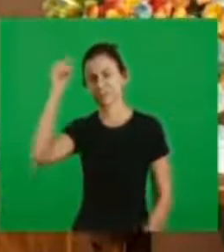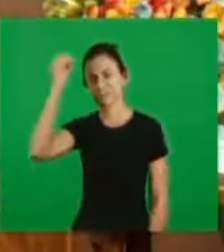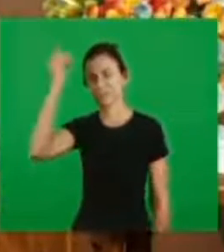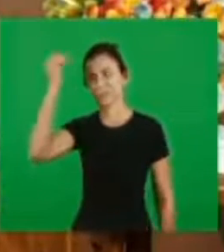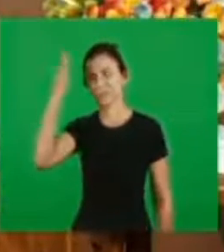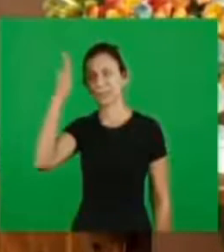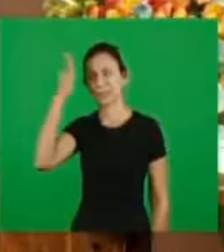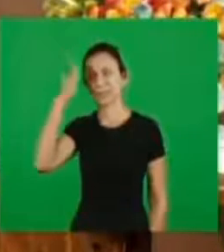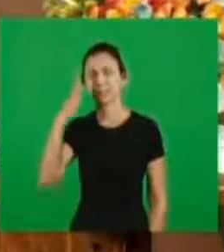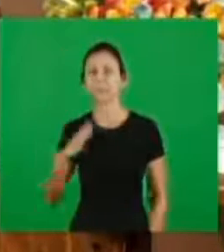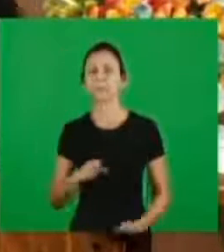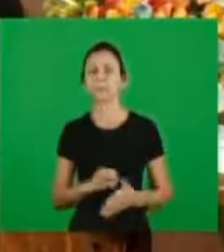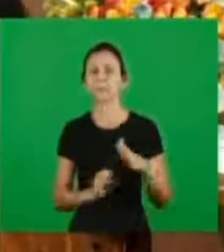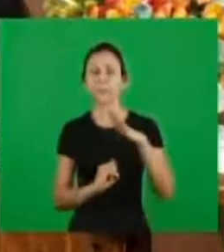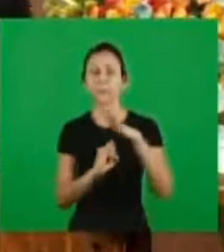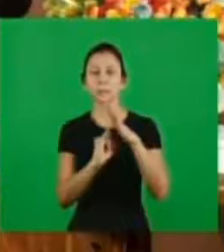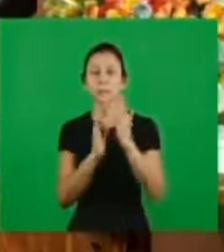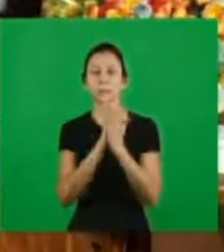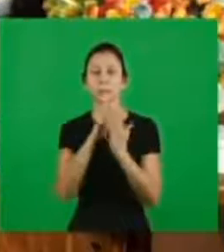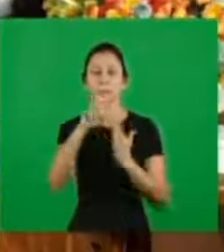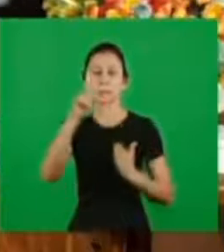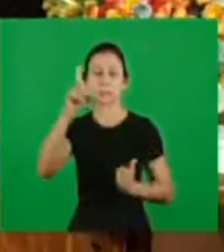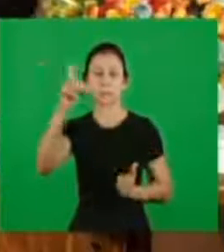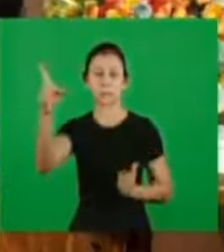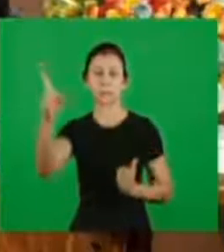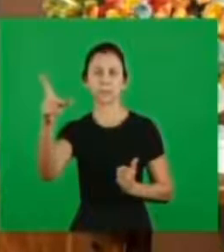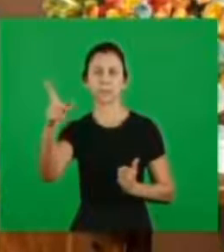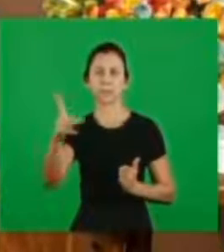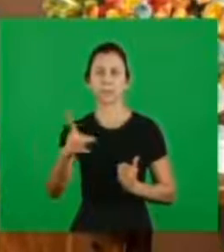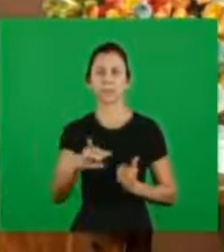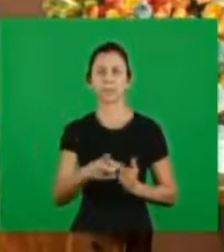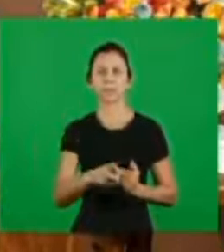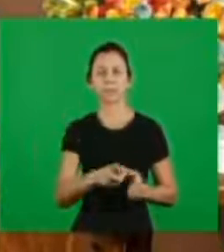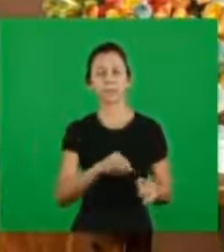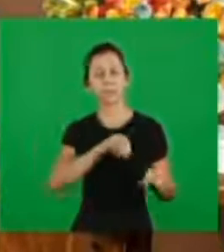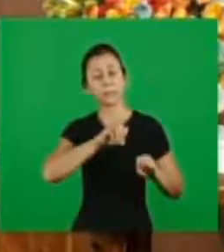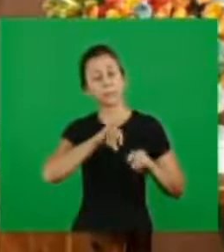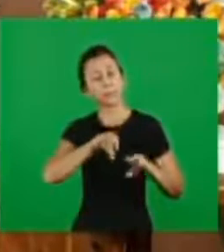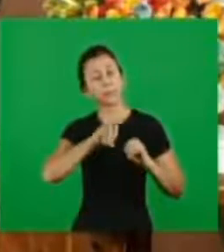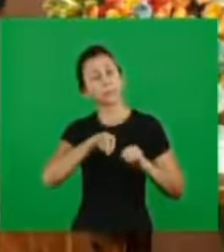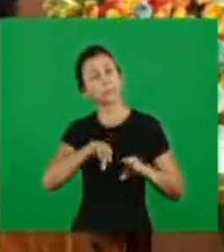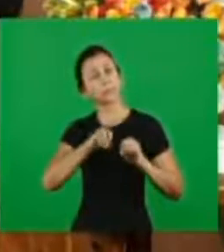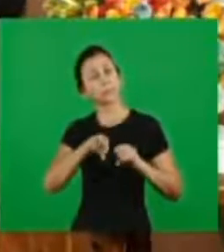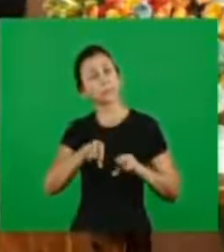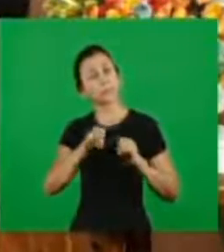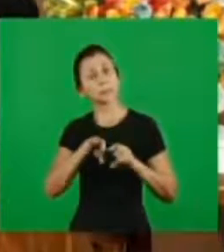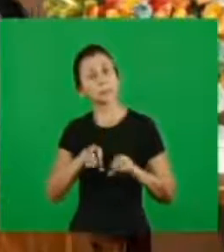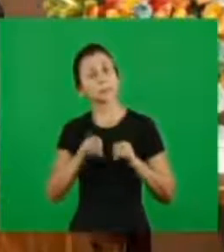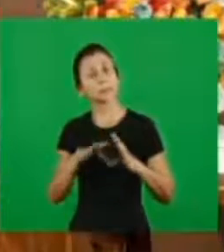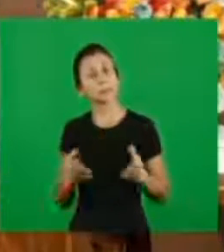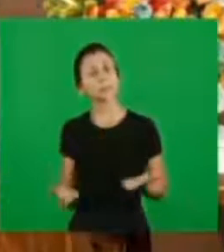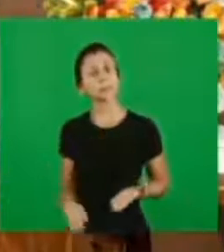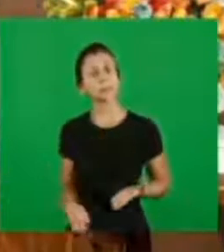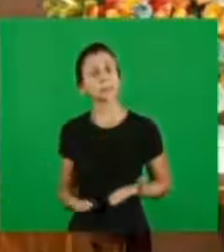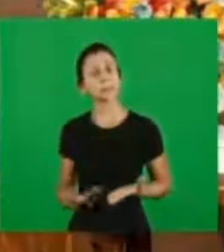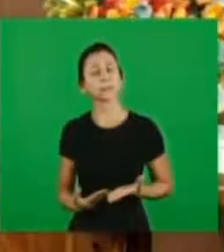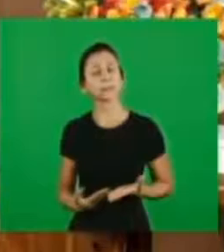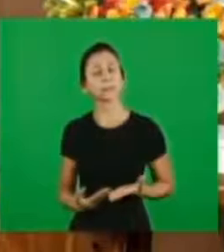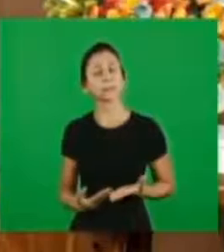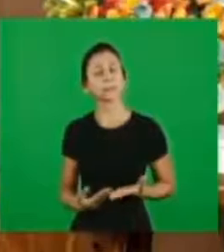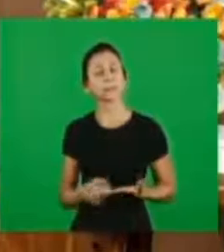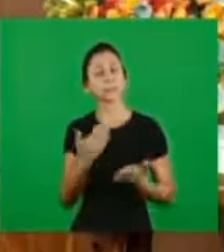being directed. We're going to have a biblical institute, which will admonish the sister not for what they need to